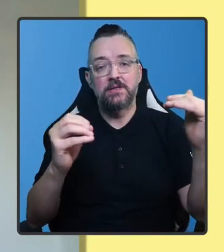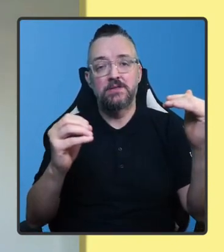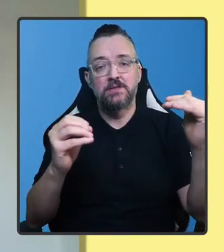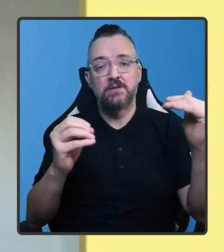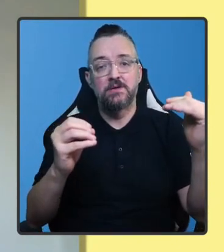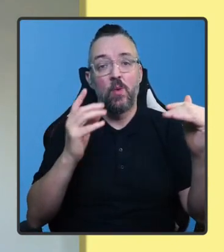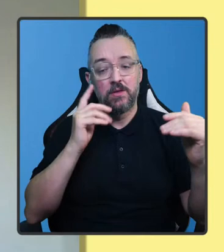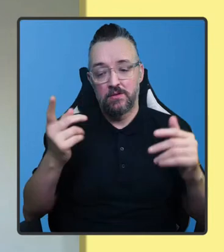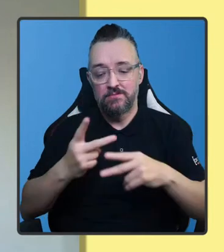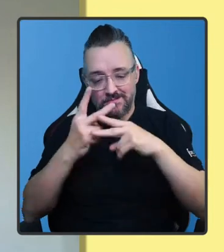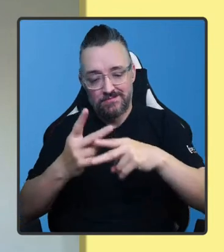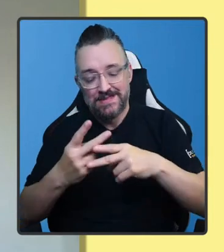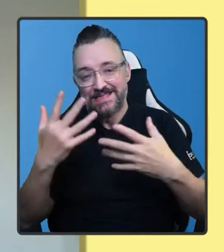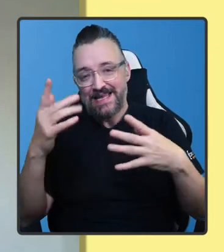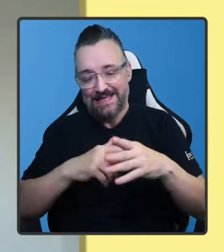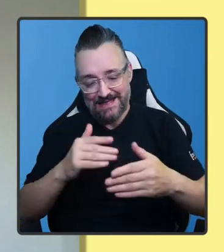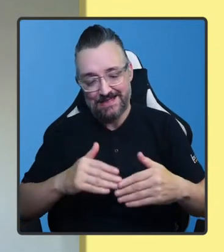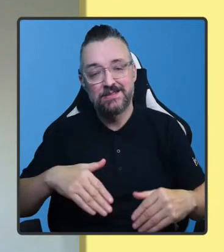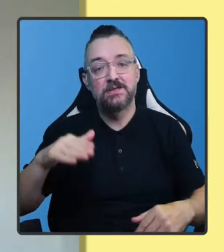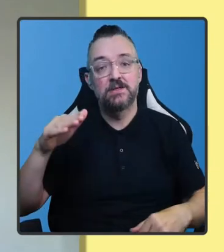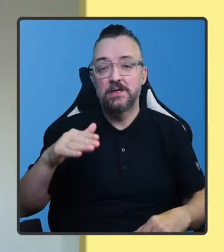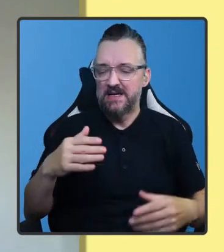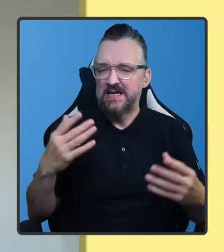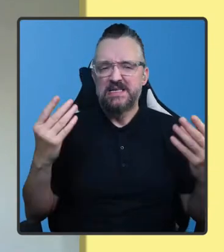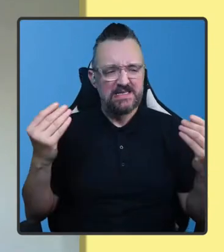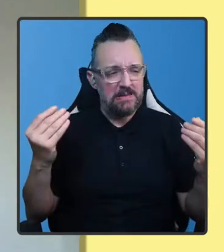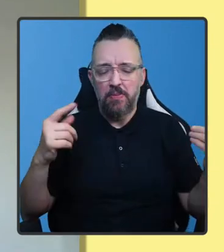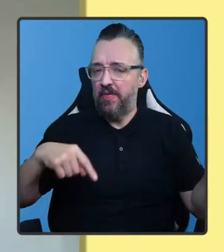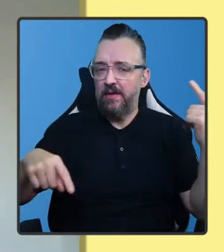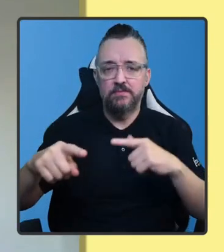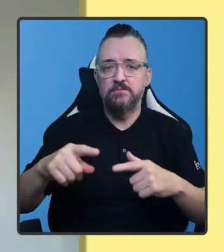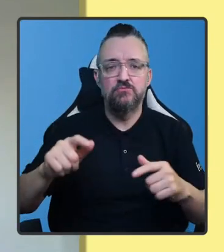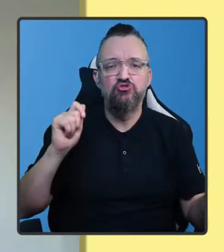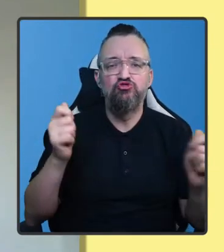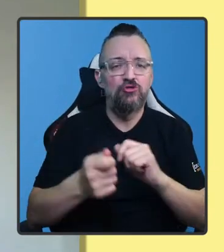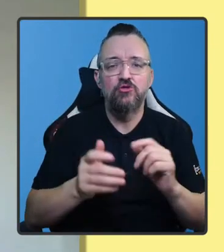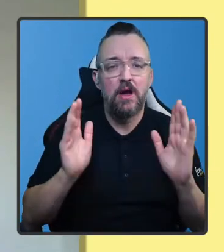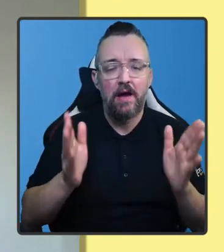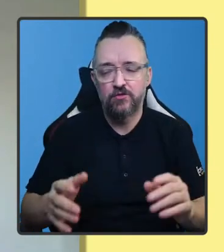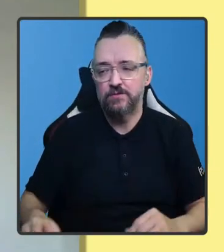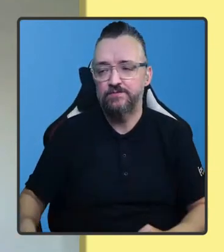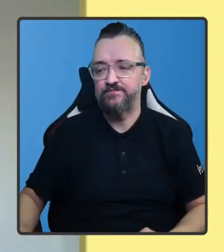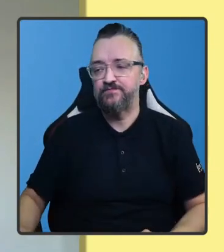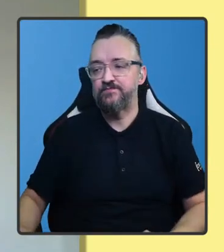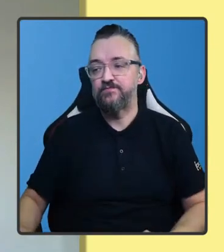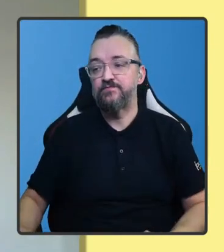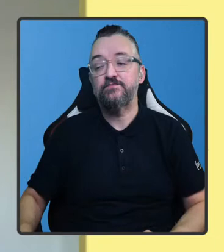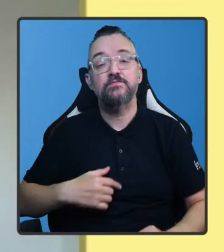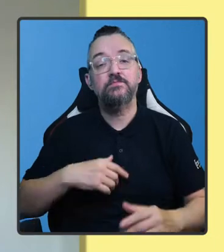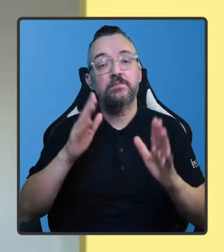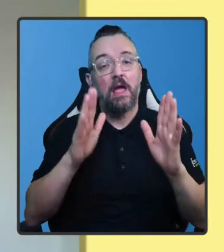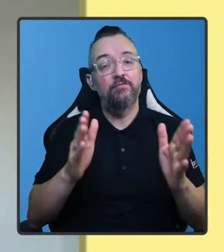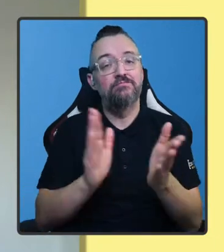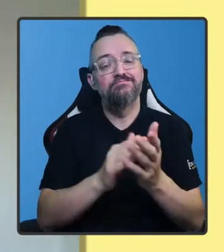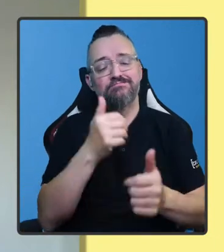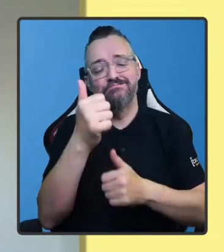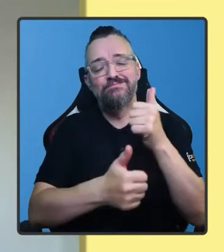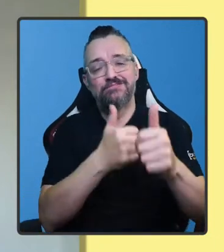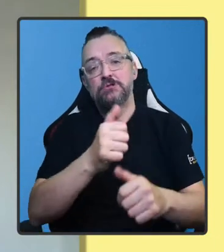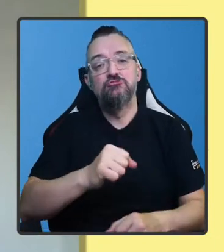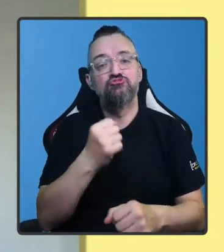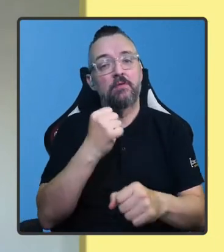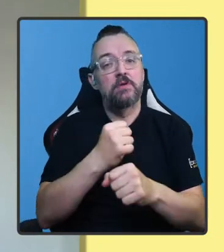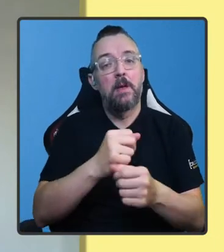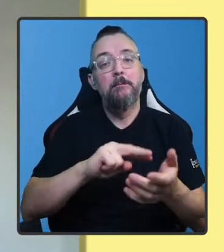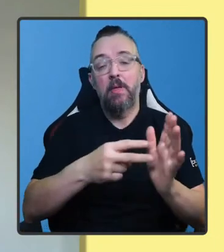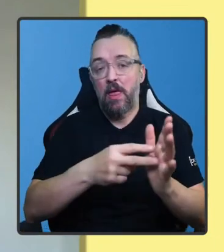motherhood. Clearly, something has to change. We should applaud the Scottish Government's plans to move